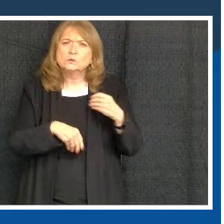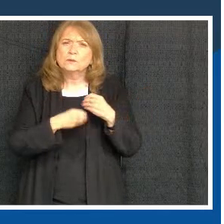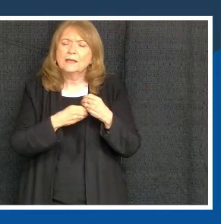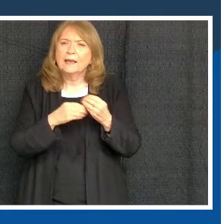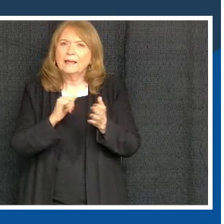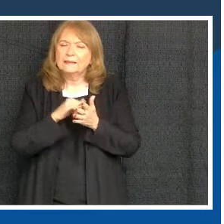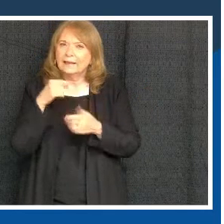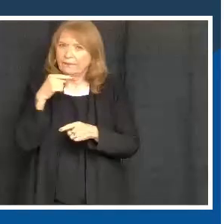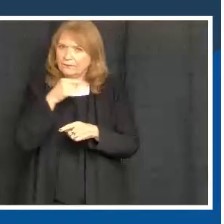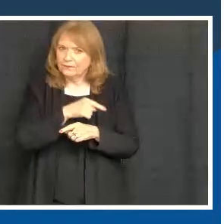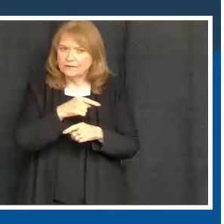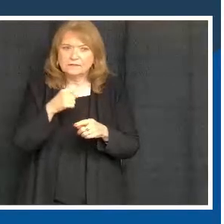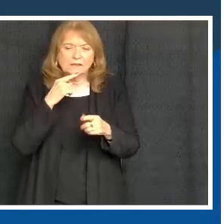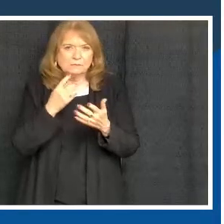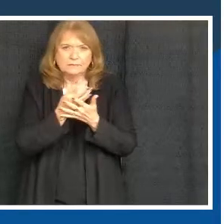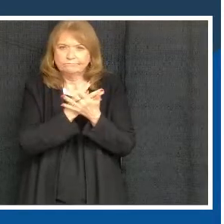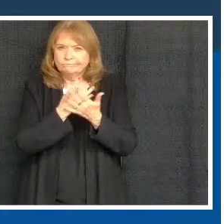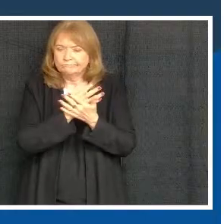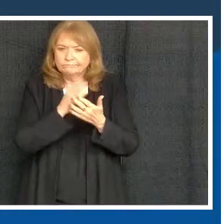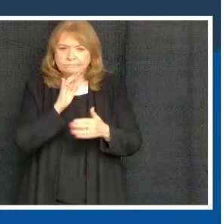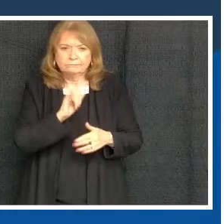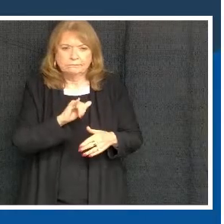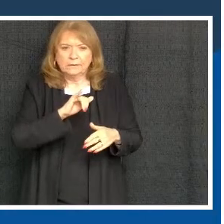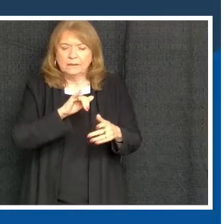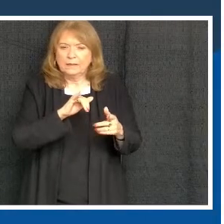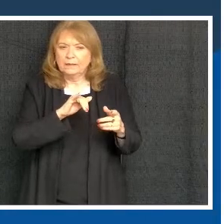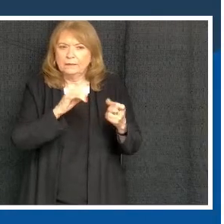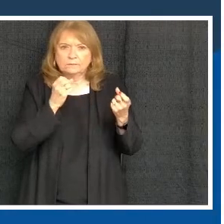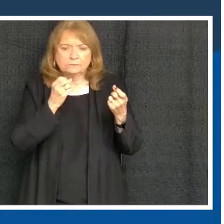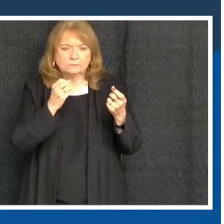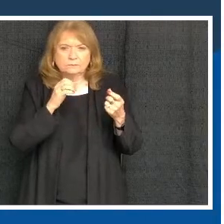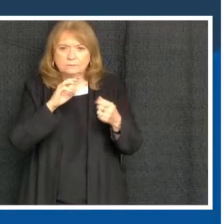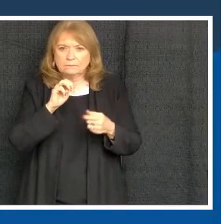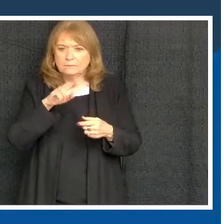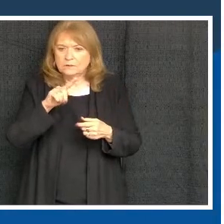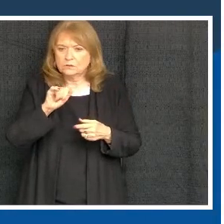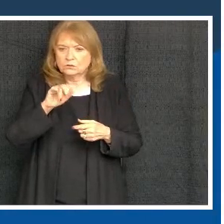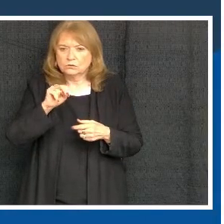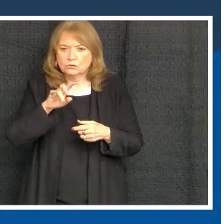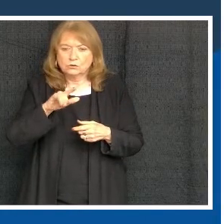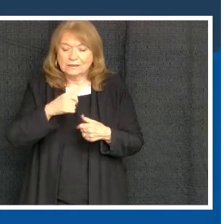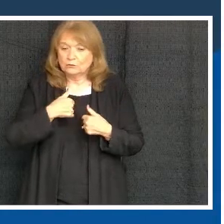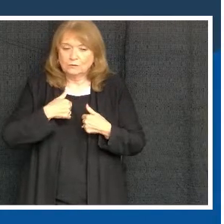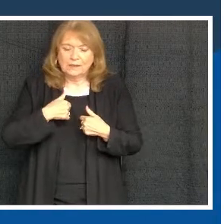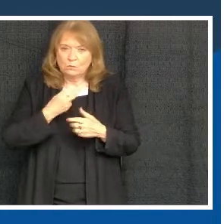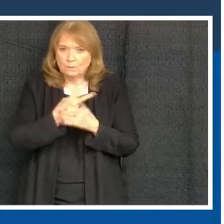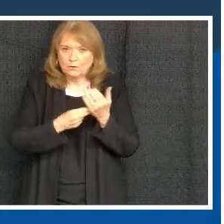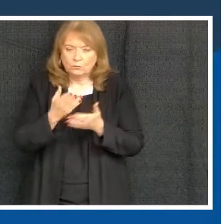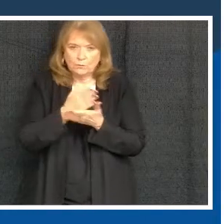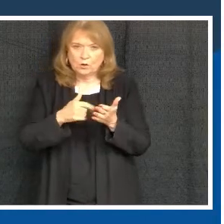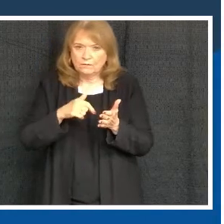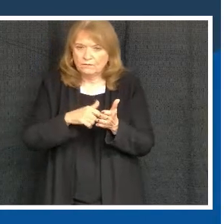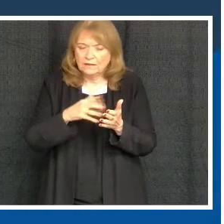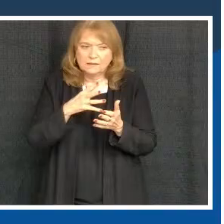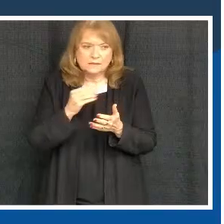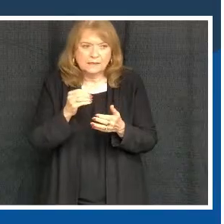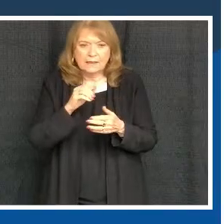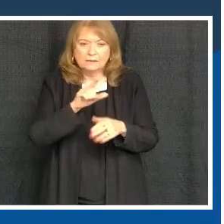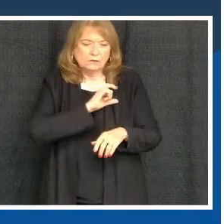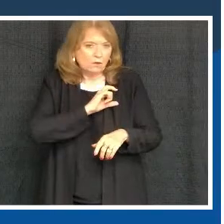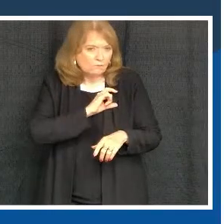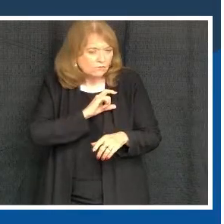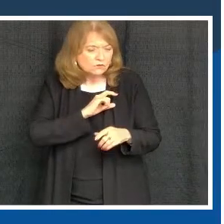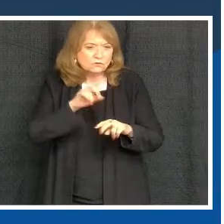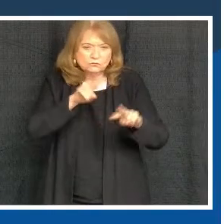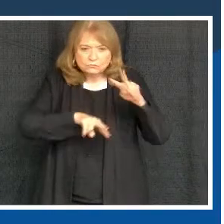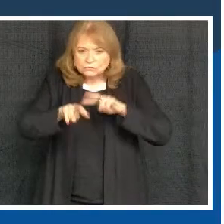this has been vetted by Chief Burdine, and also Mr. Tyndall, and I was part of this. So the addition of law enforcement officer,